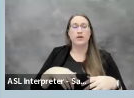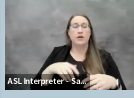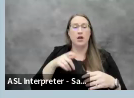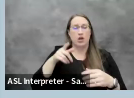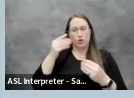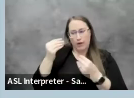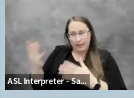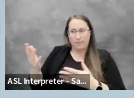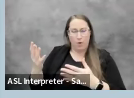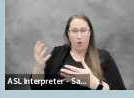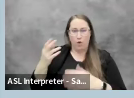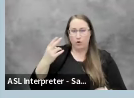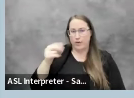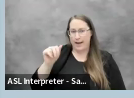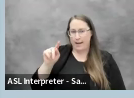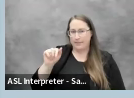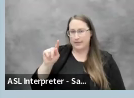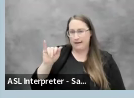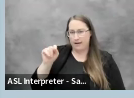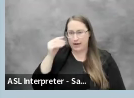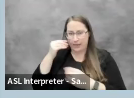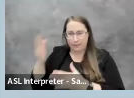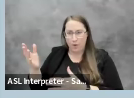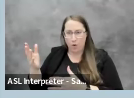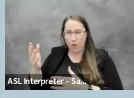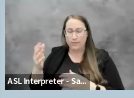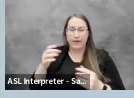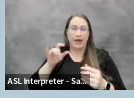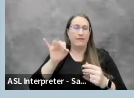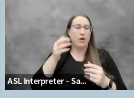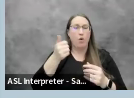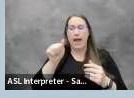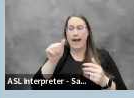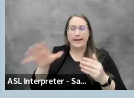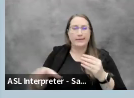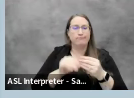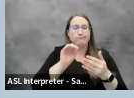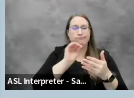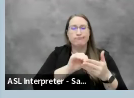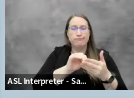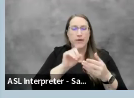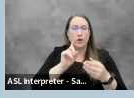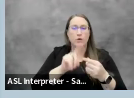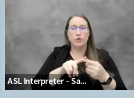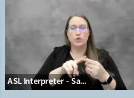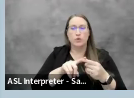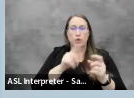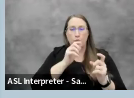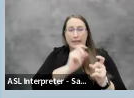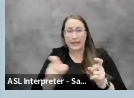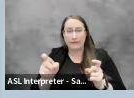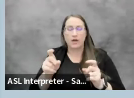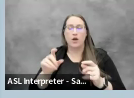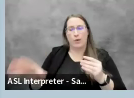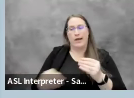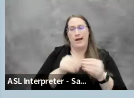this with us. And if they want any caveats in the distribution, then we put them